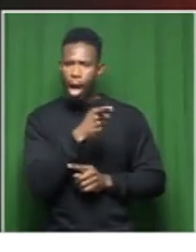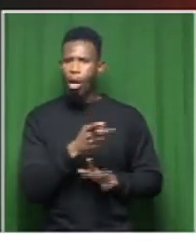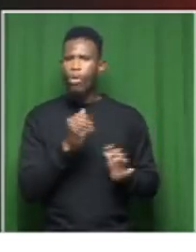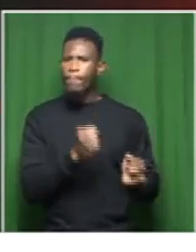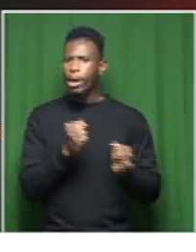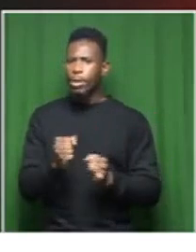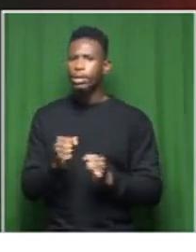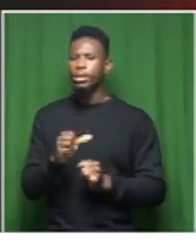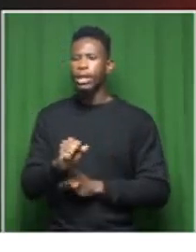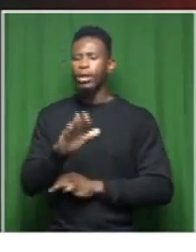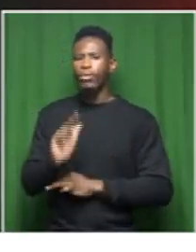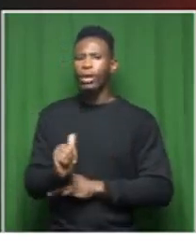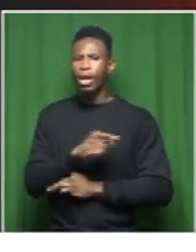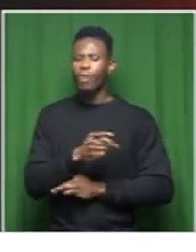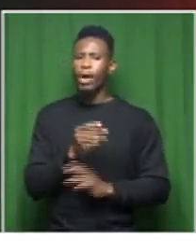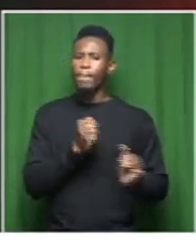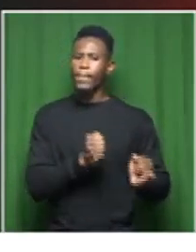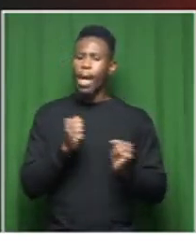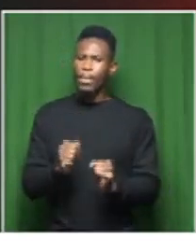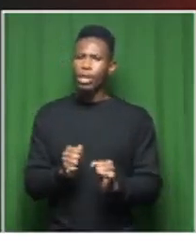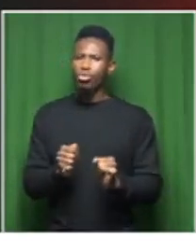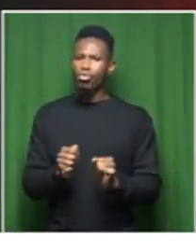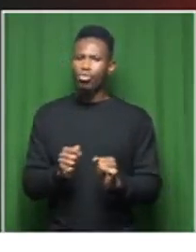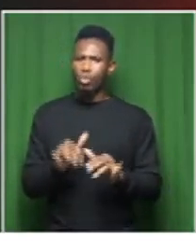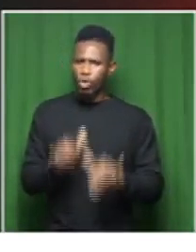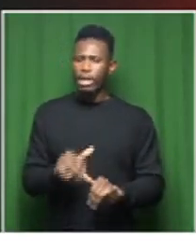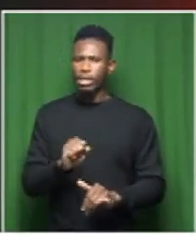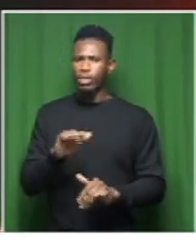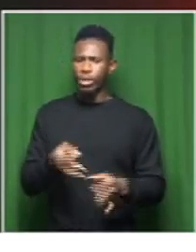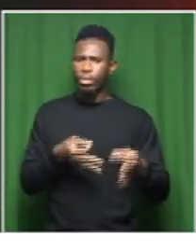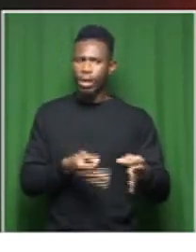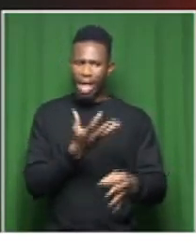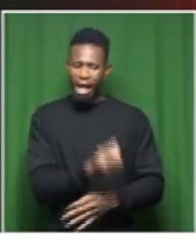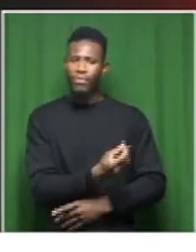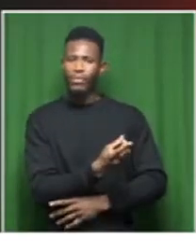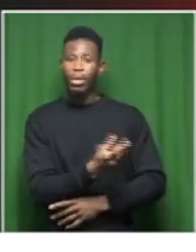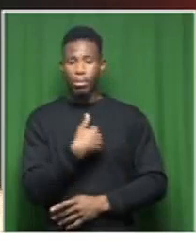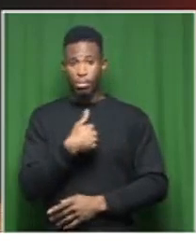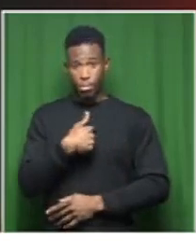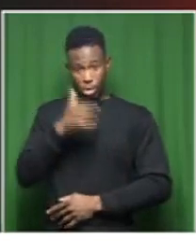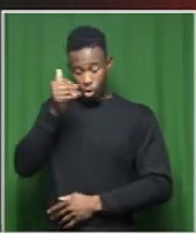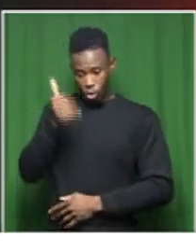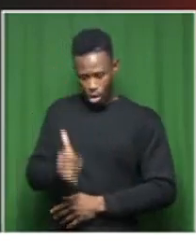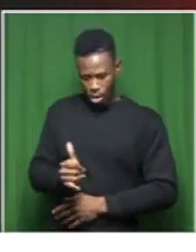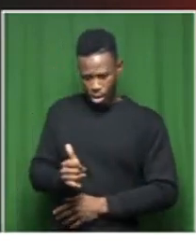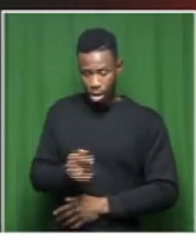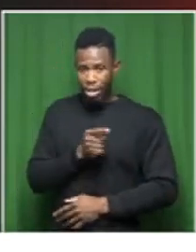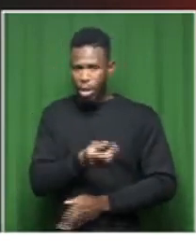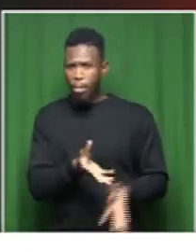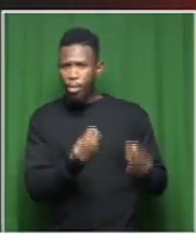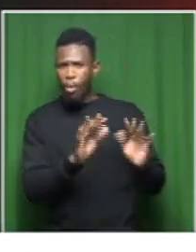family. They've got permanent resident documents. And when I checked, they were